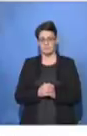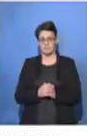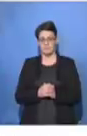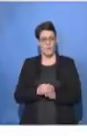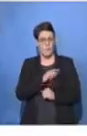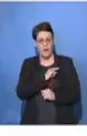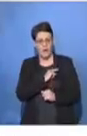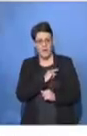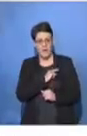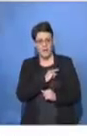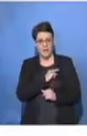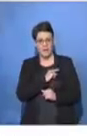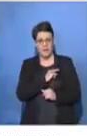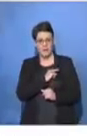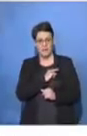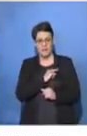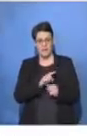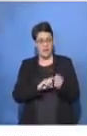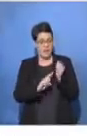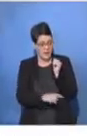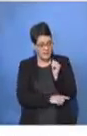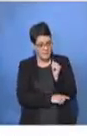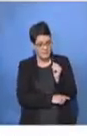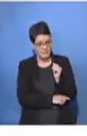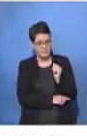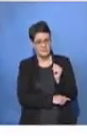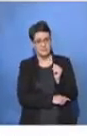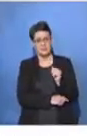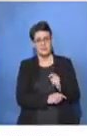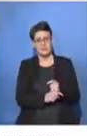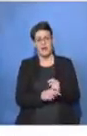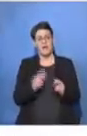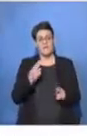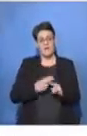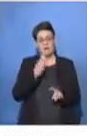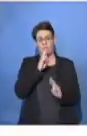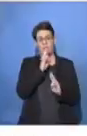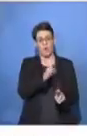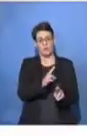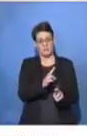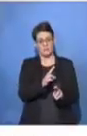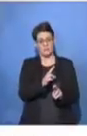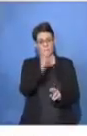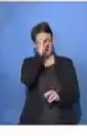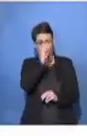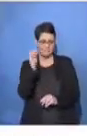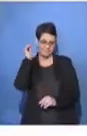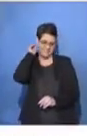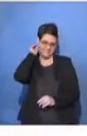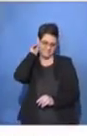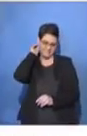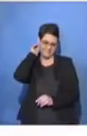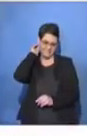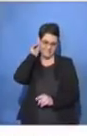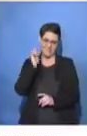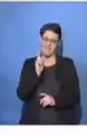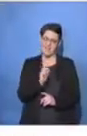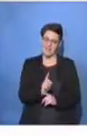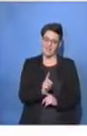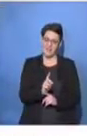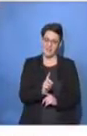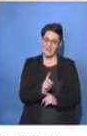4, last, as I said earlier, the final report is just to remind you that the final report of